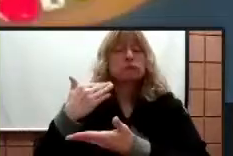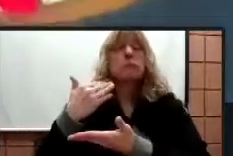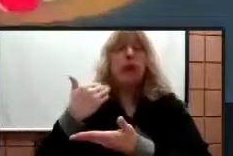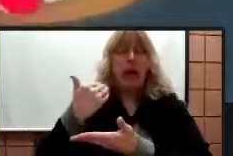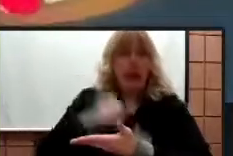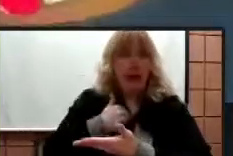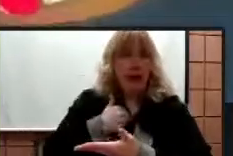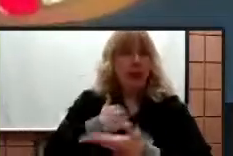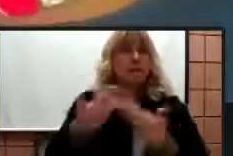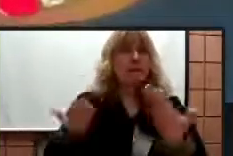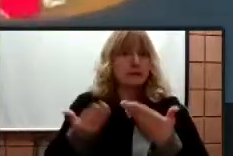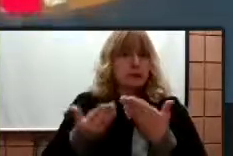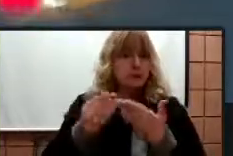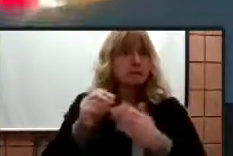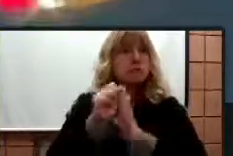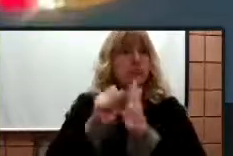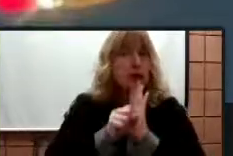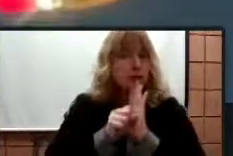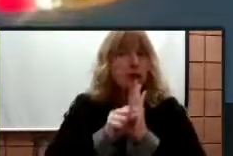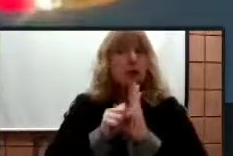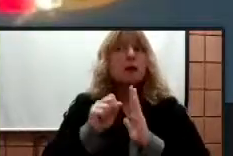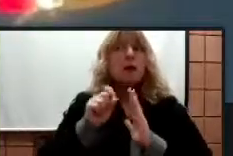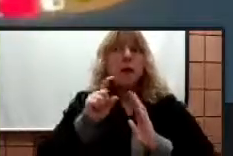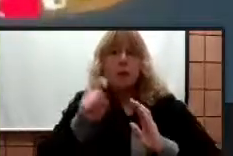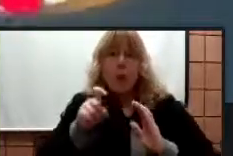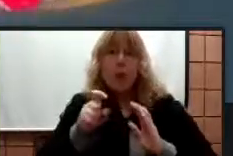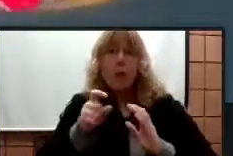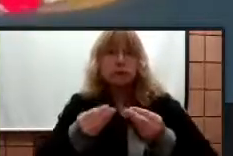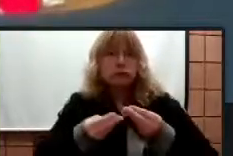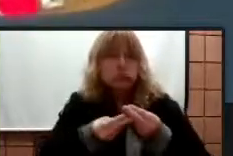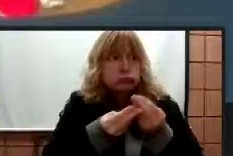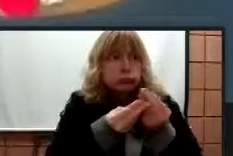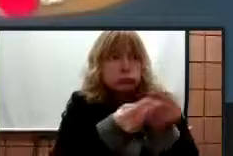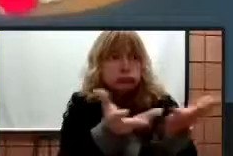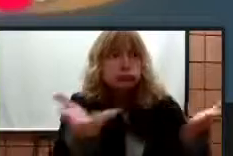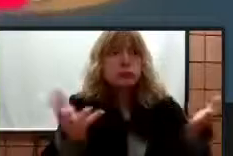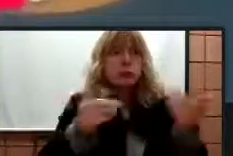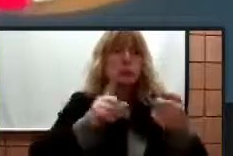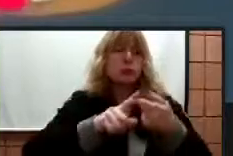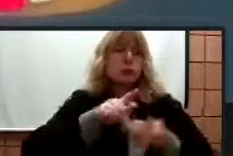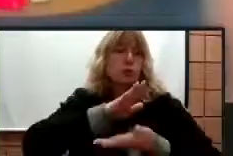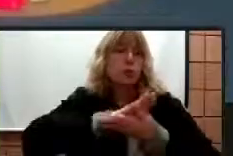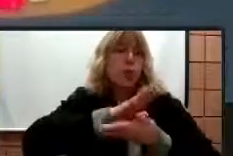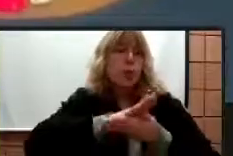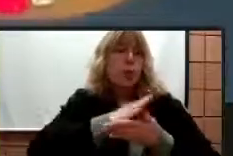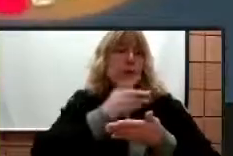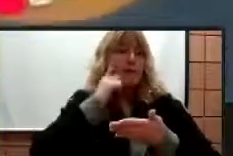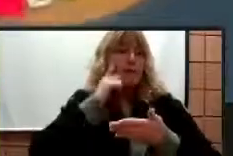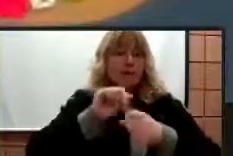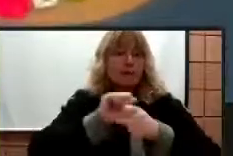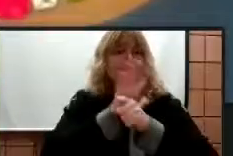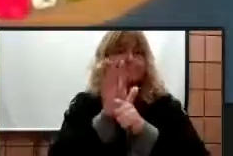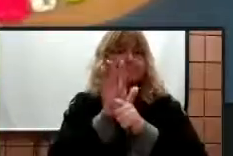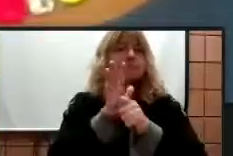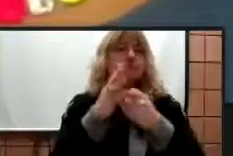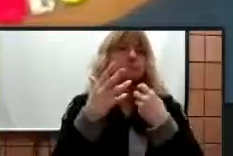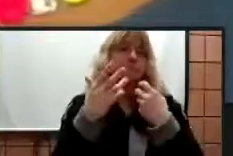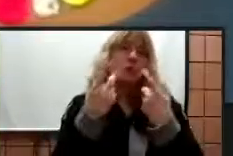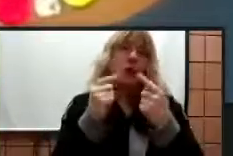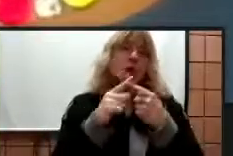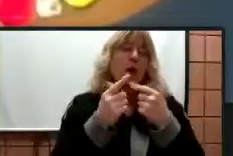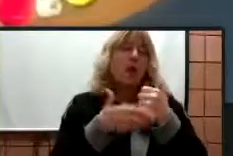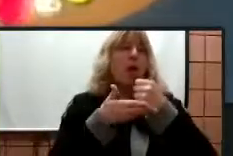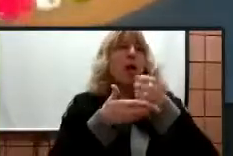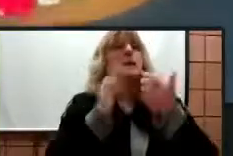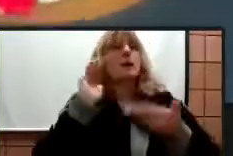schools as part of pandemic relief. Well, it's so funny. I was listening to Jamal as he